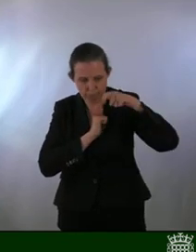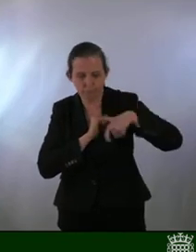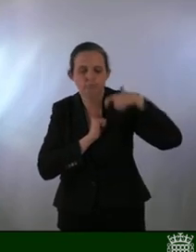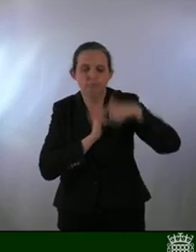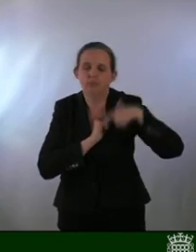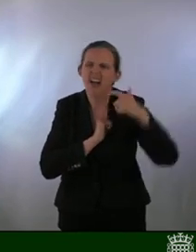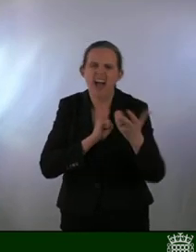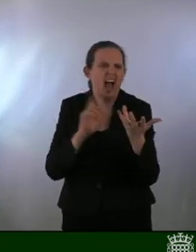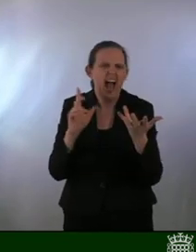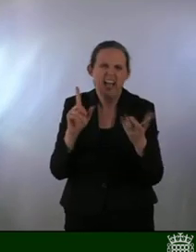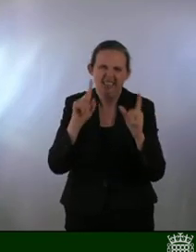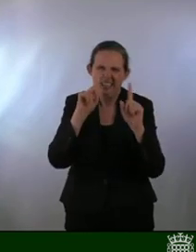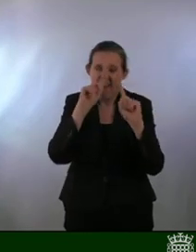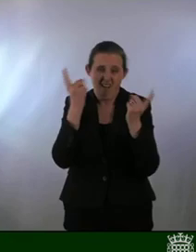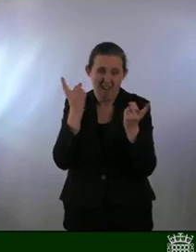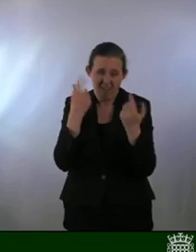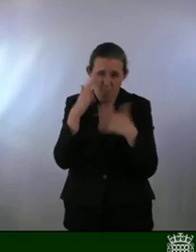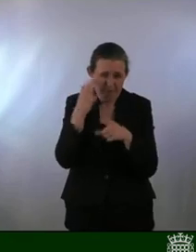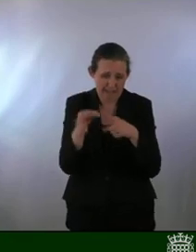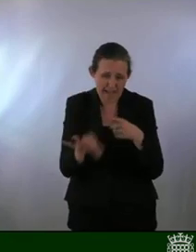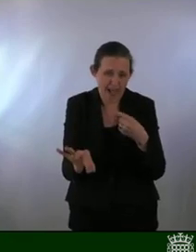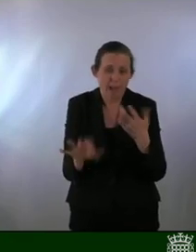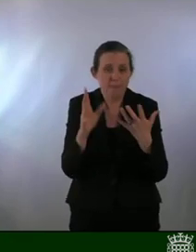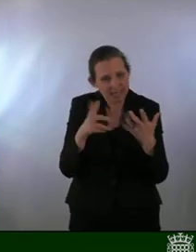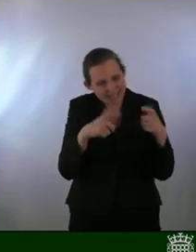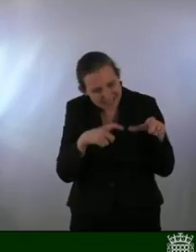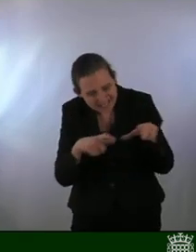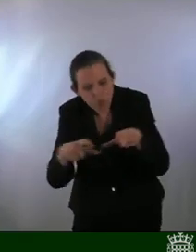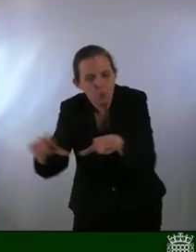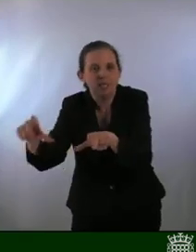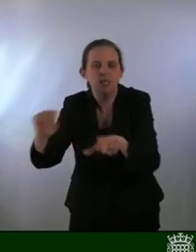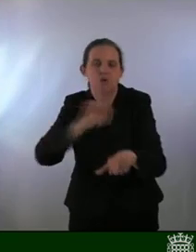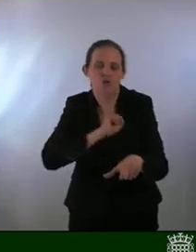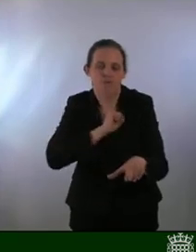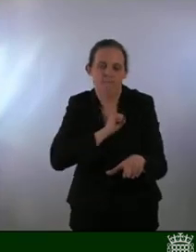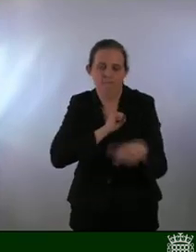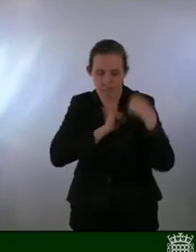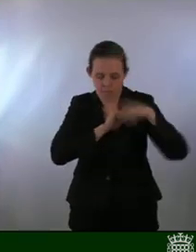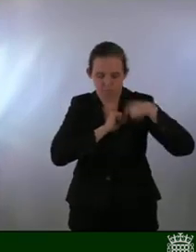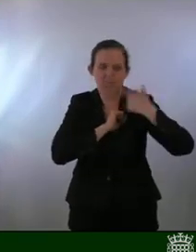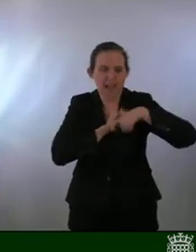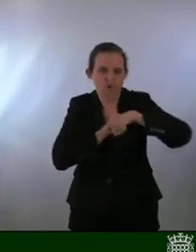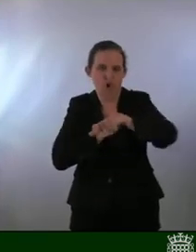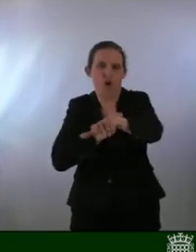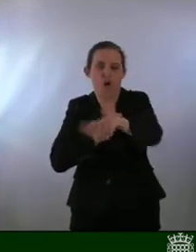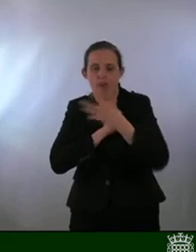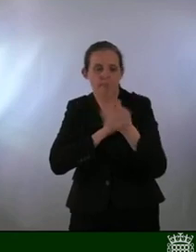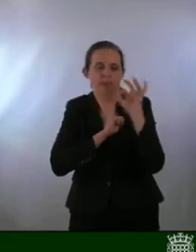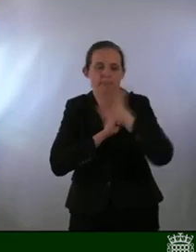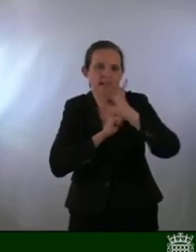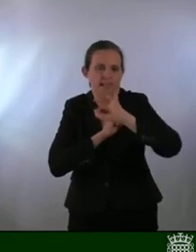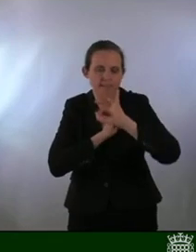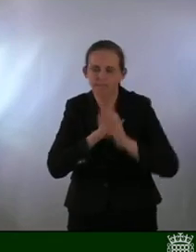the specific advice than that. It is a continuous cough. That is the best way to describe it. Kyle. Thank you, Mr Speaker.